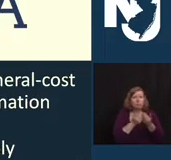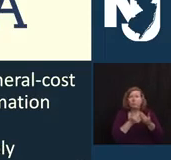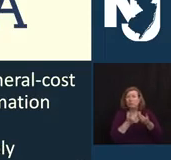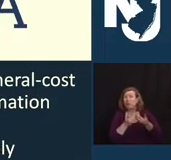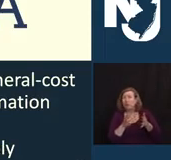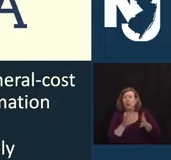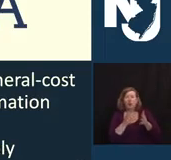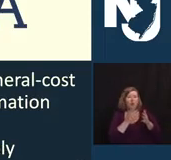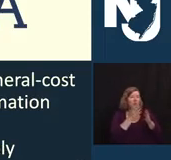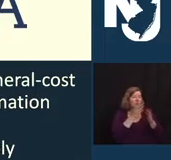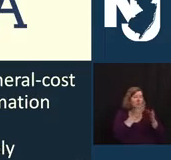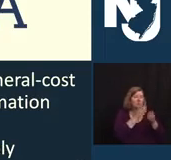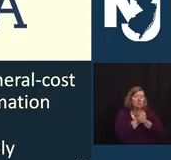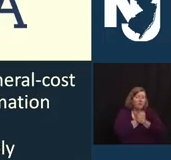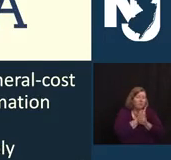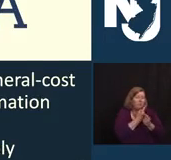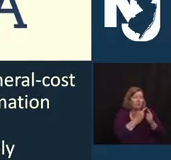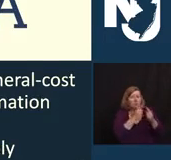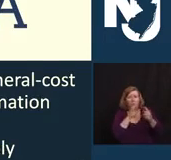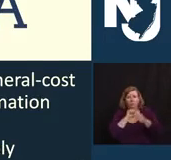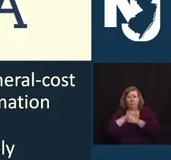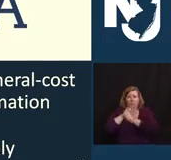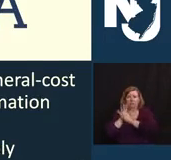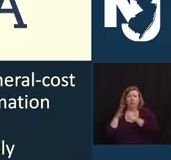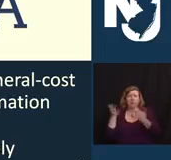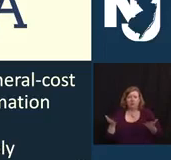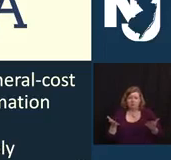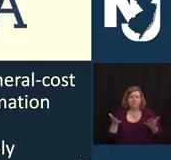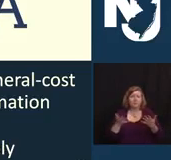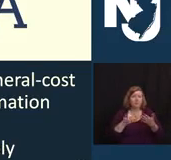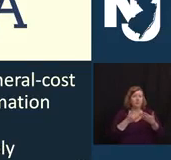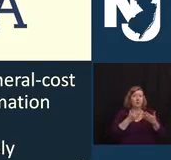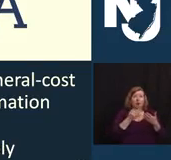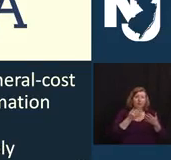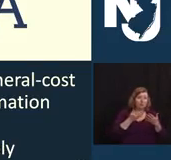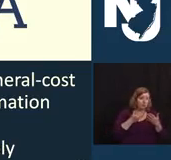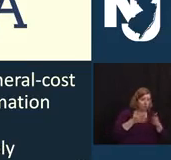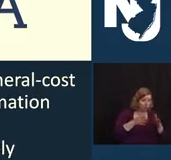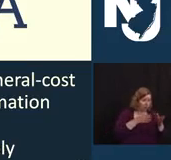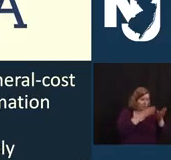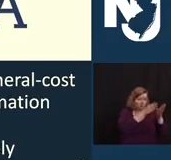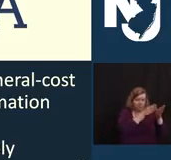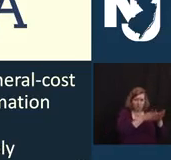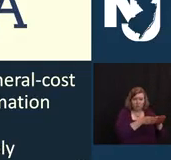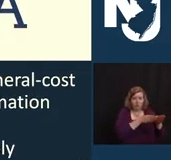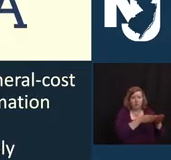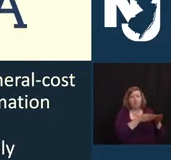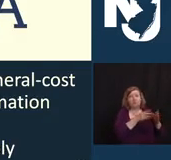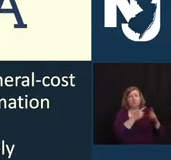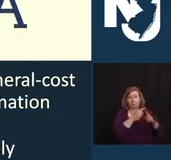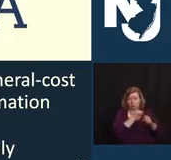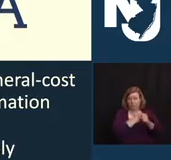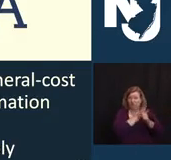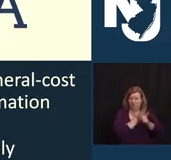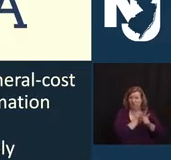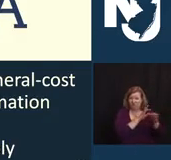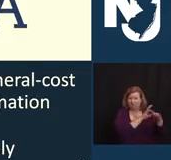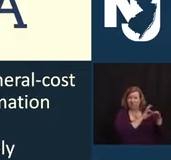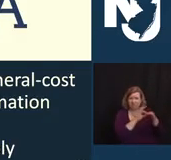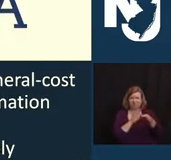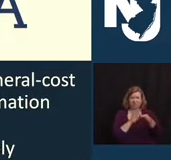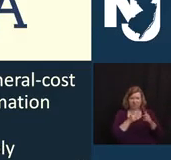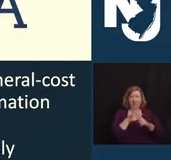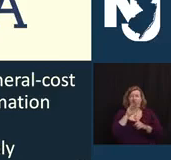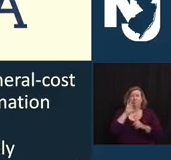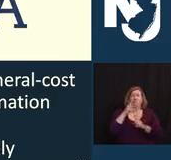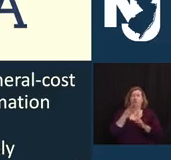to COVID-19. In general, applicants who lost someone to COVID-19 going back to the beginning of the pandemic may be